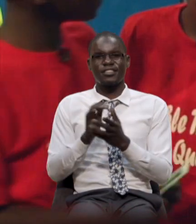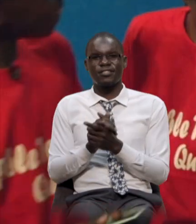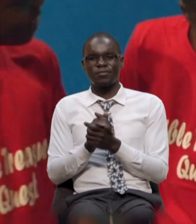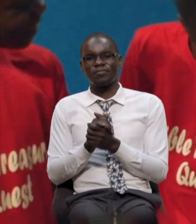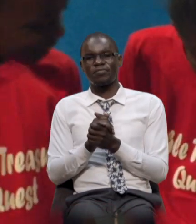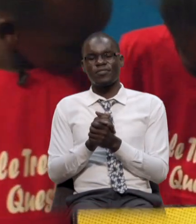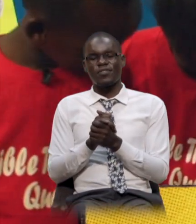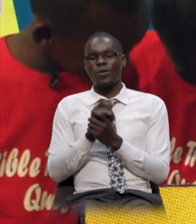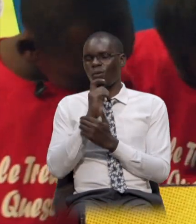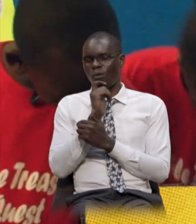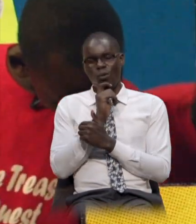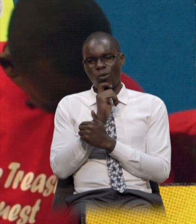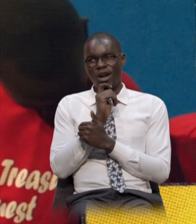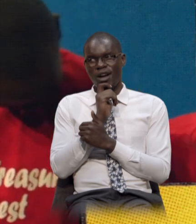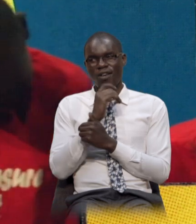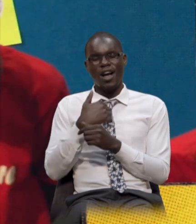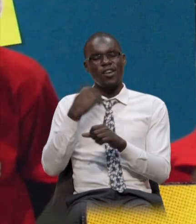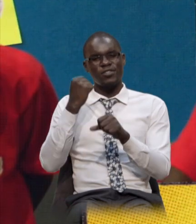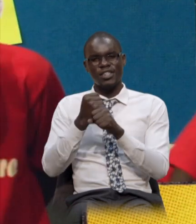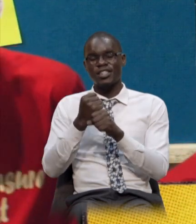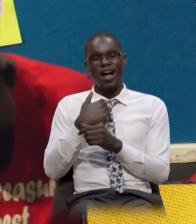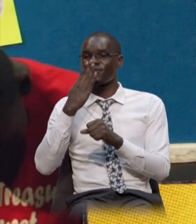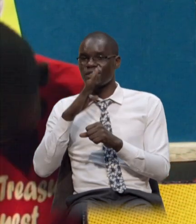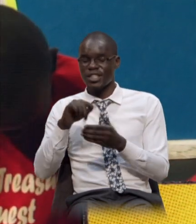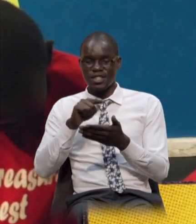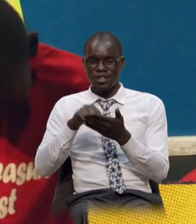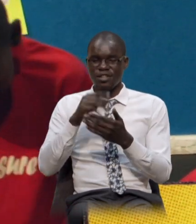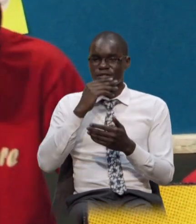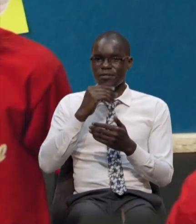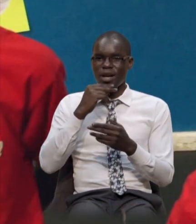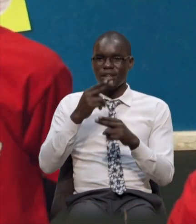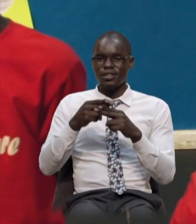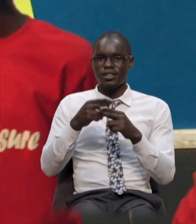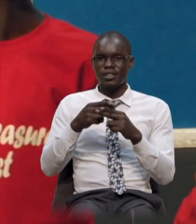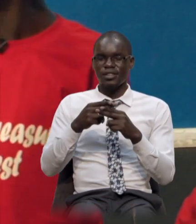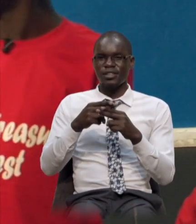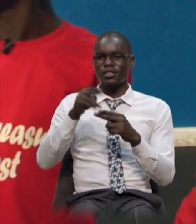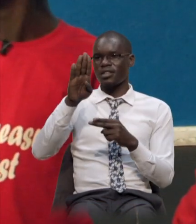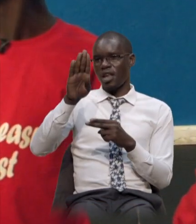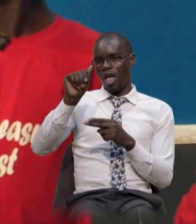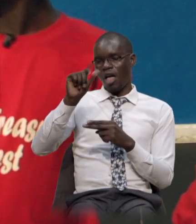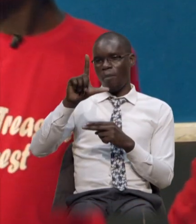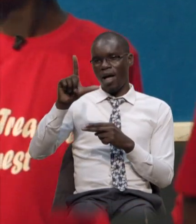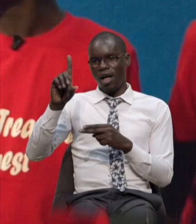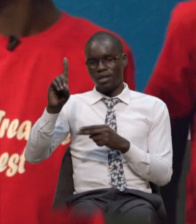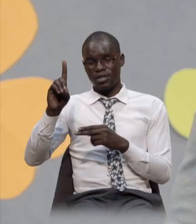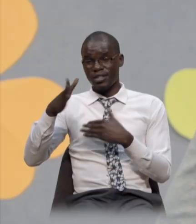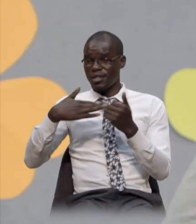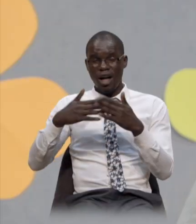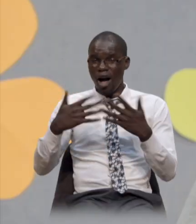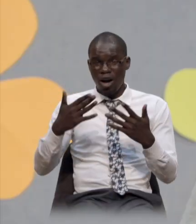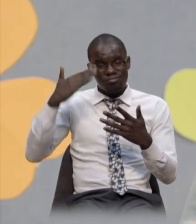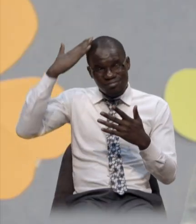They're around there. Wow, they're already done. This man was bald-headed. And these boys were